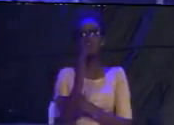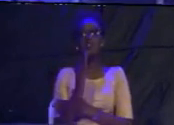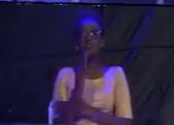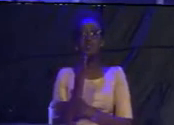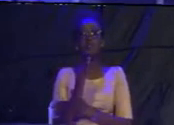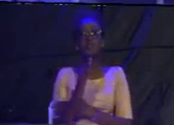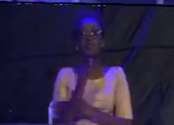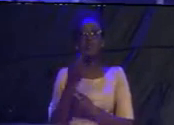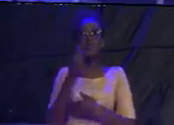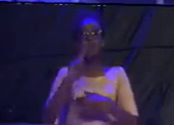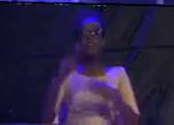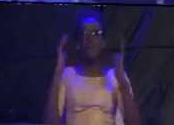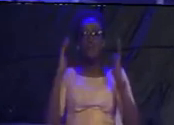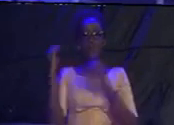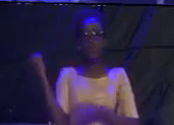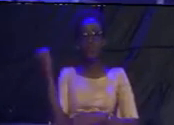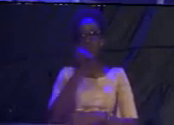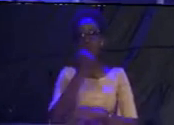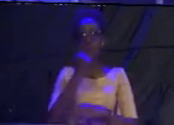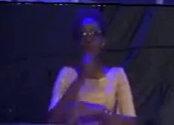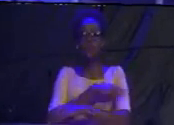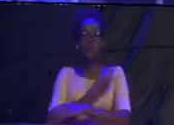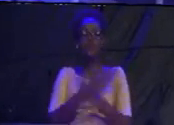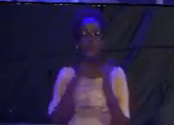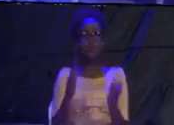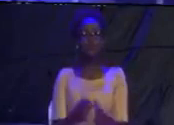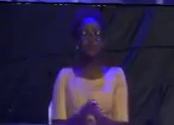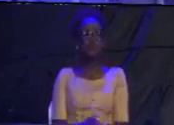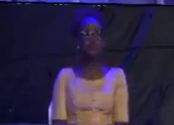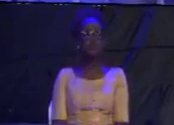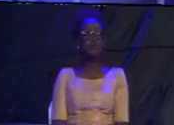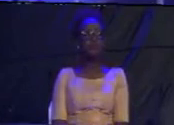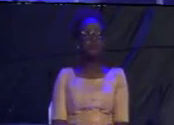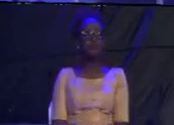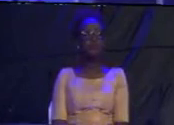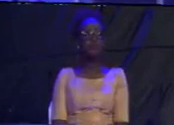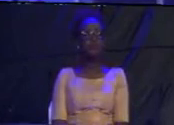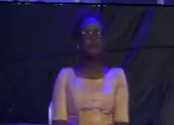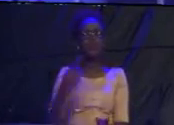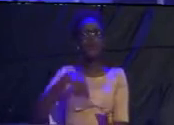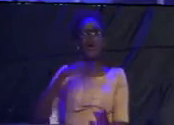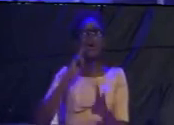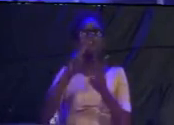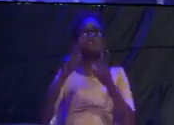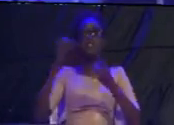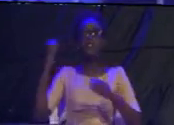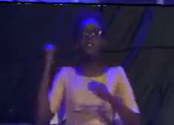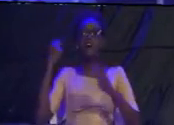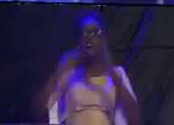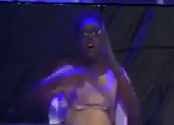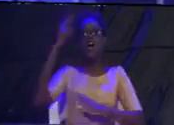see great doctors, great physicians in Africa being servants of God.